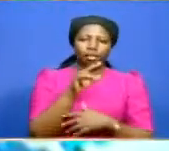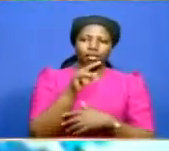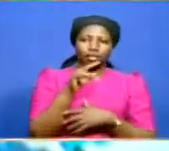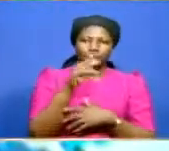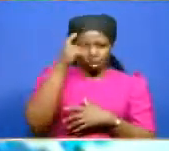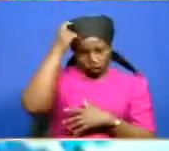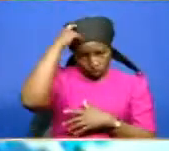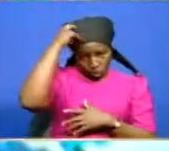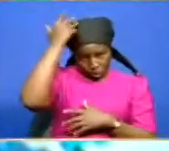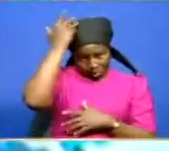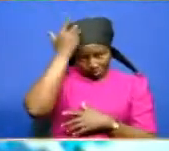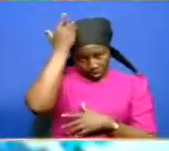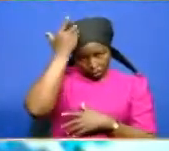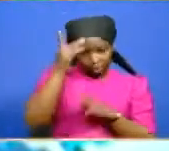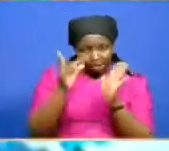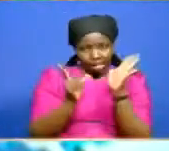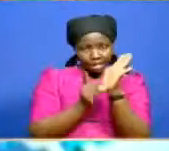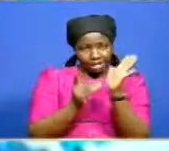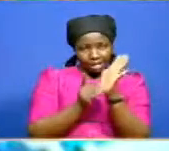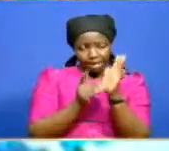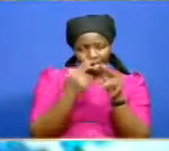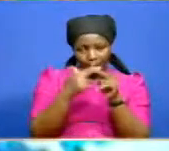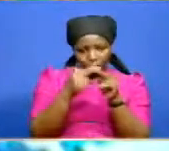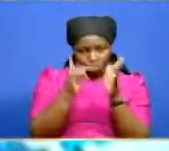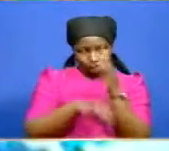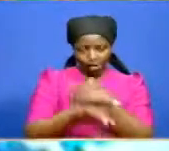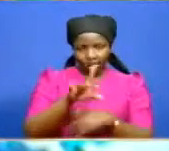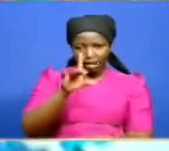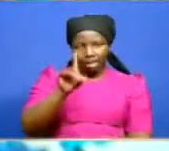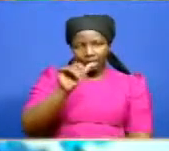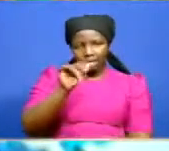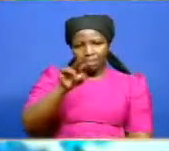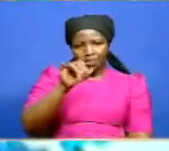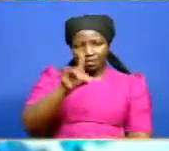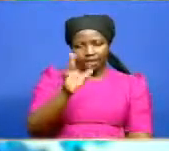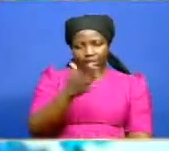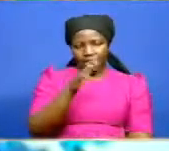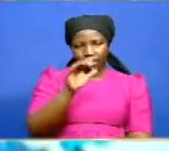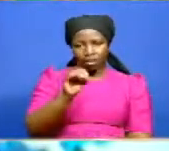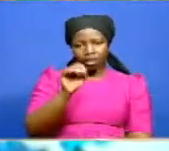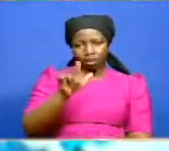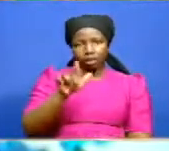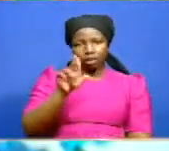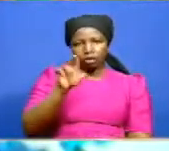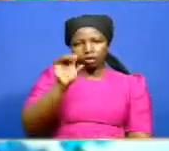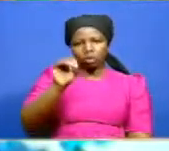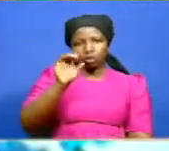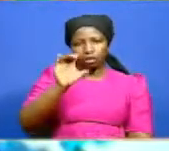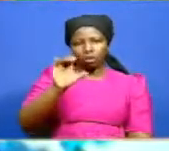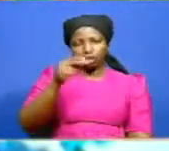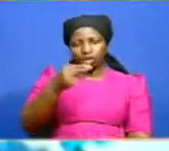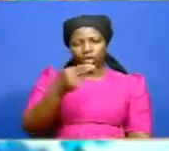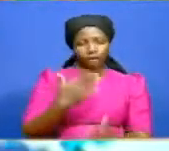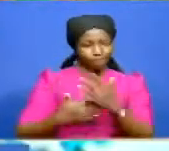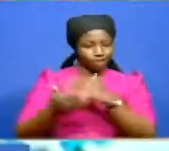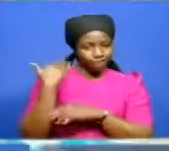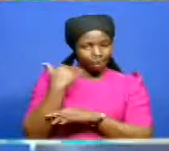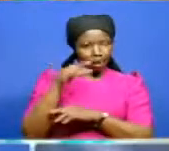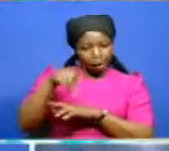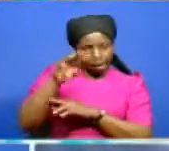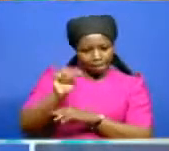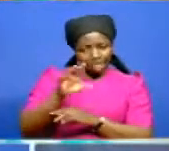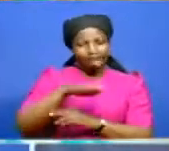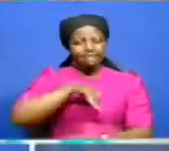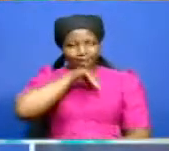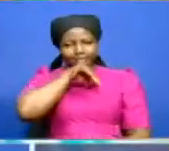David Oluoch. I repeat again, former Prime Minister Raila Odinga and